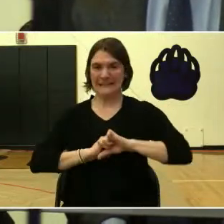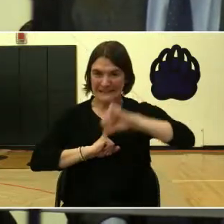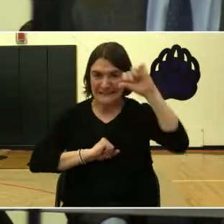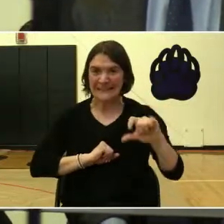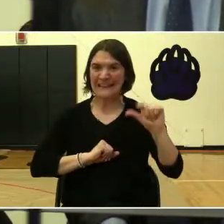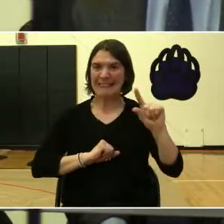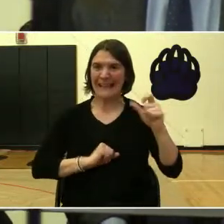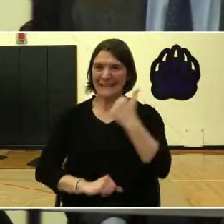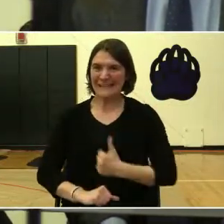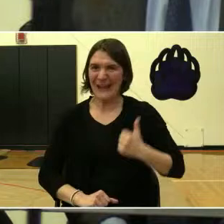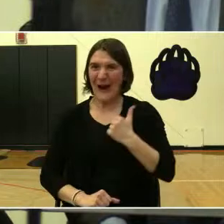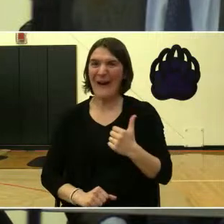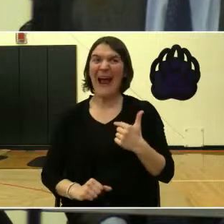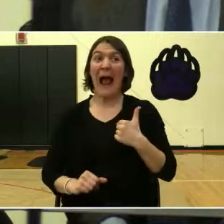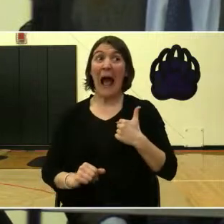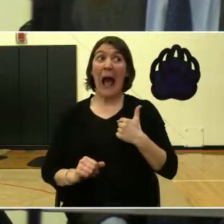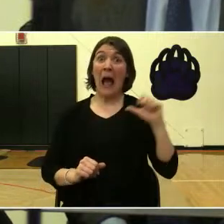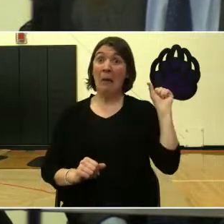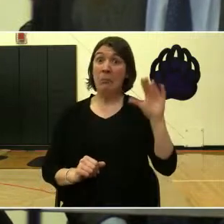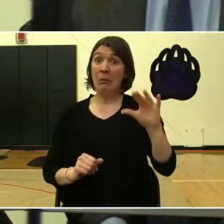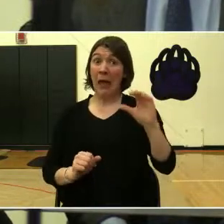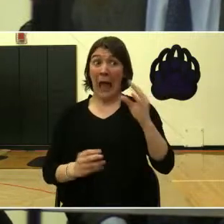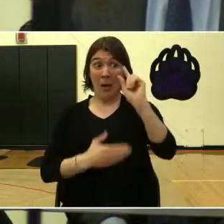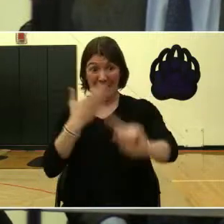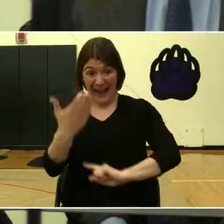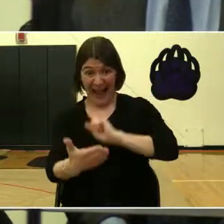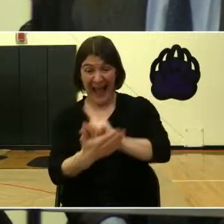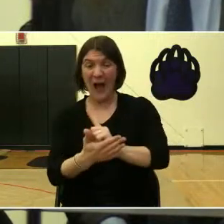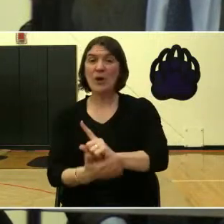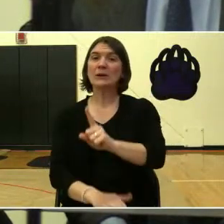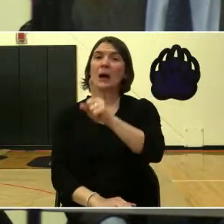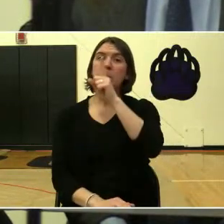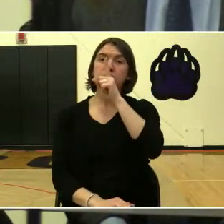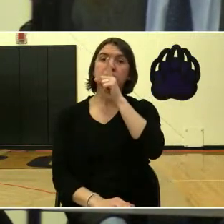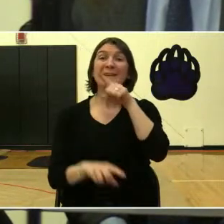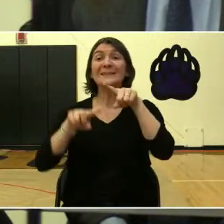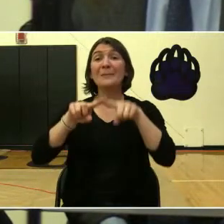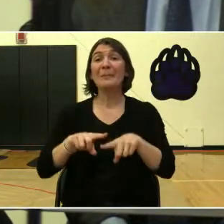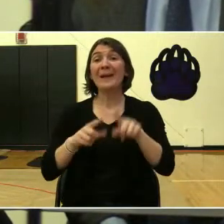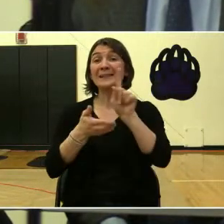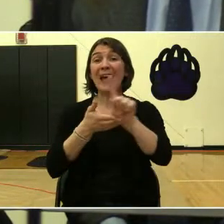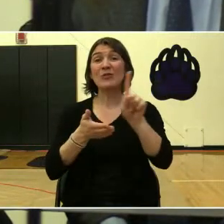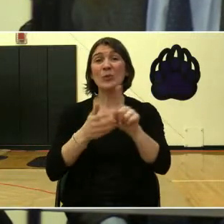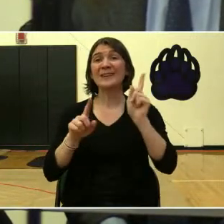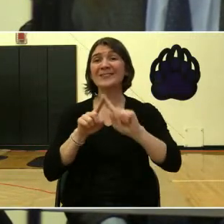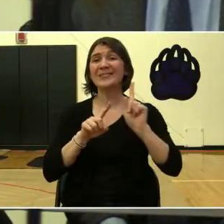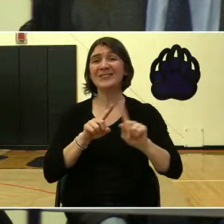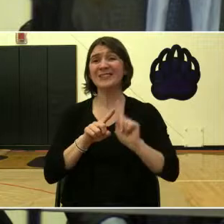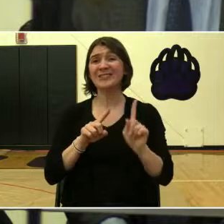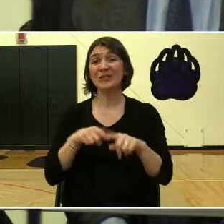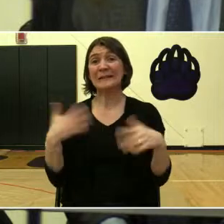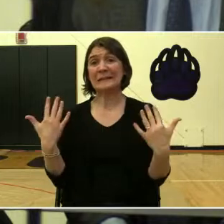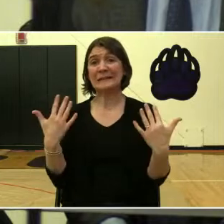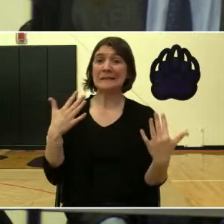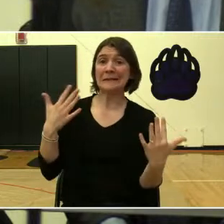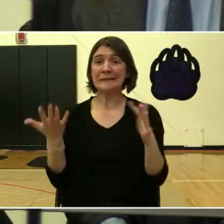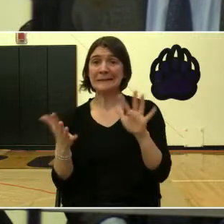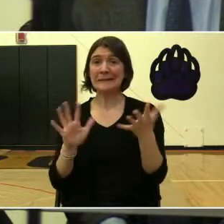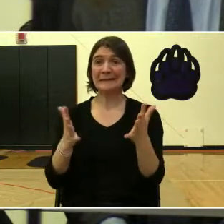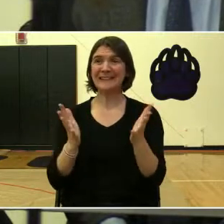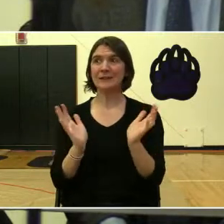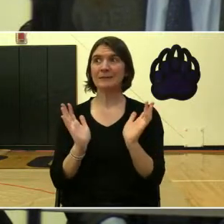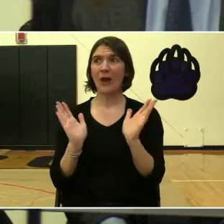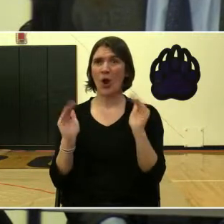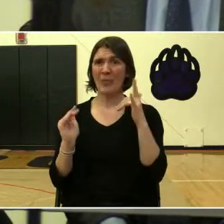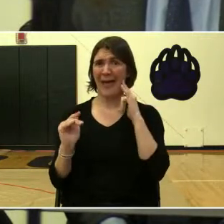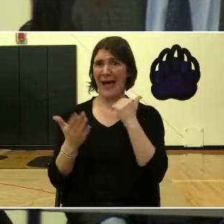and I I I'm hesitant to give you an exact number because it really does vary from week to week um but uh yeah I